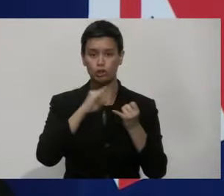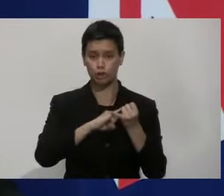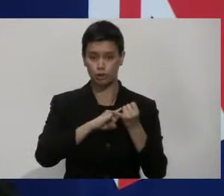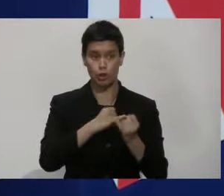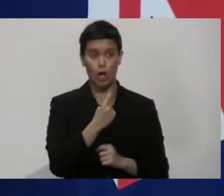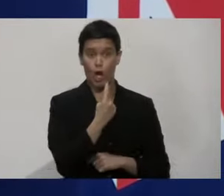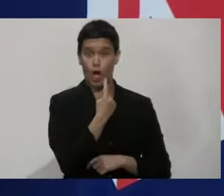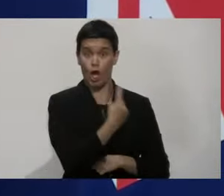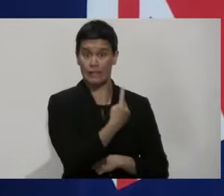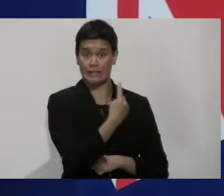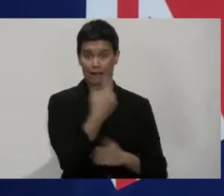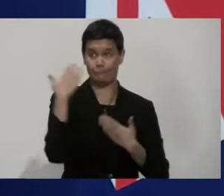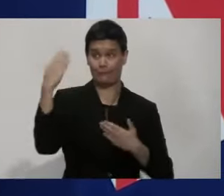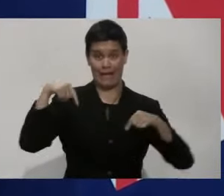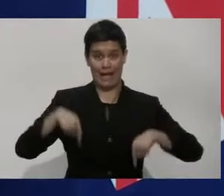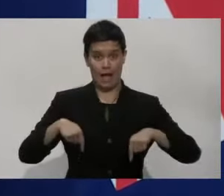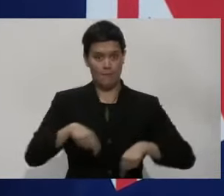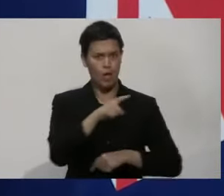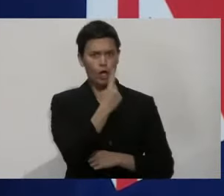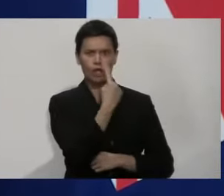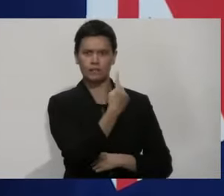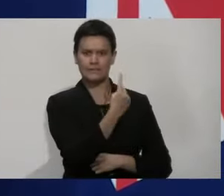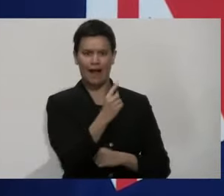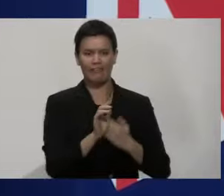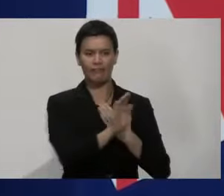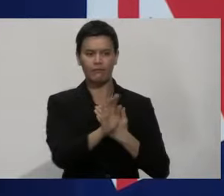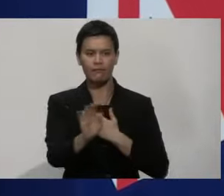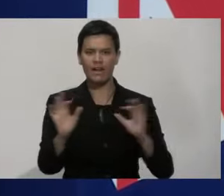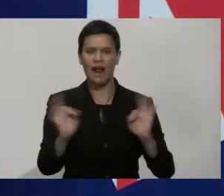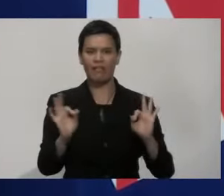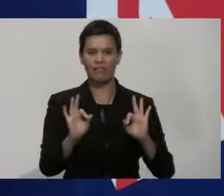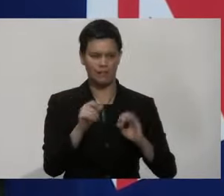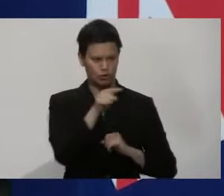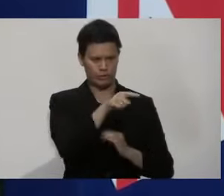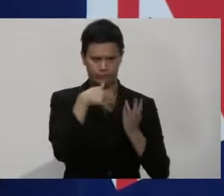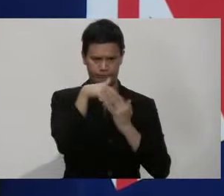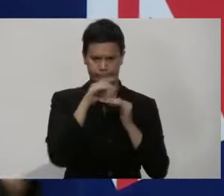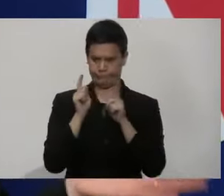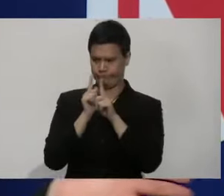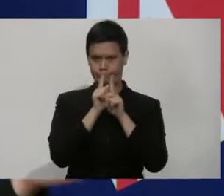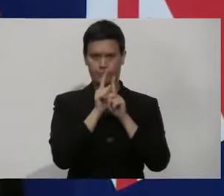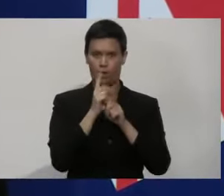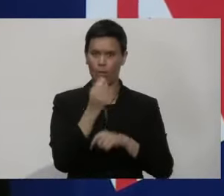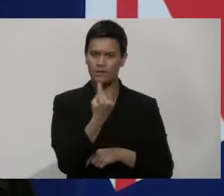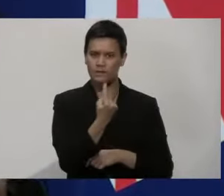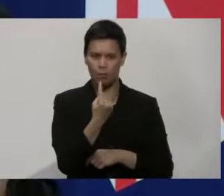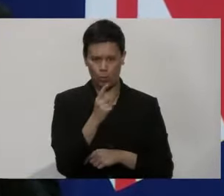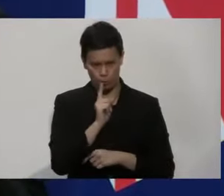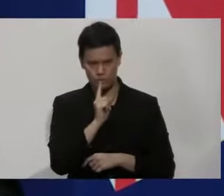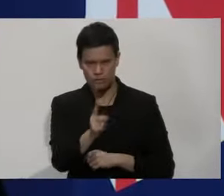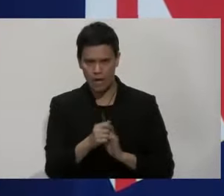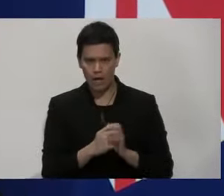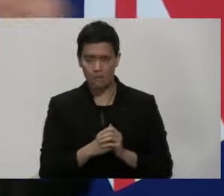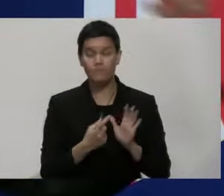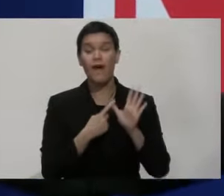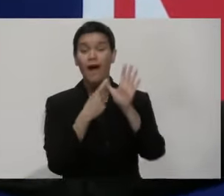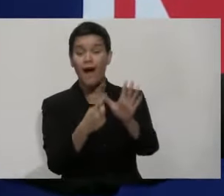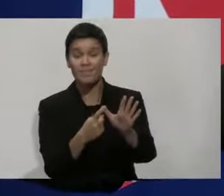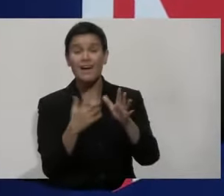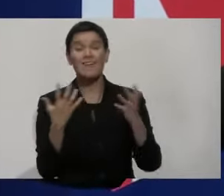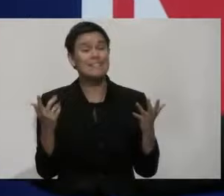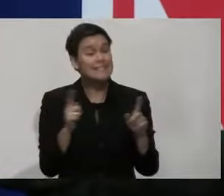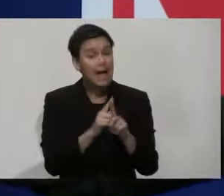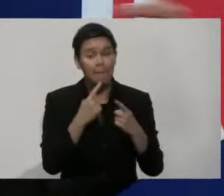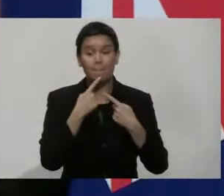distancing, including to your ministers? Oh, and look, this is, again, I'd say this for everyone. It's when you're outside